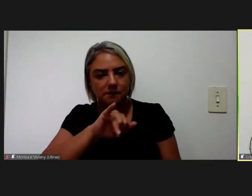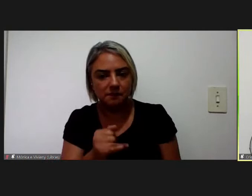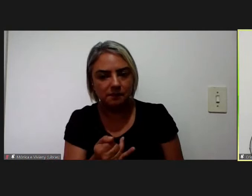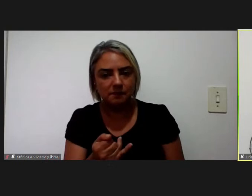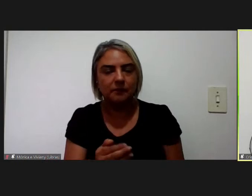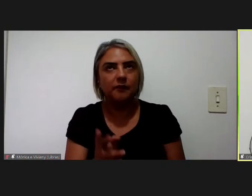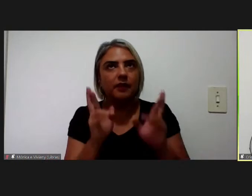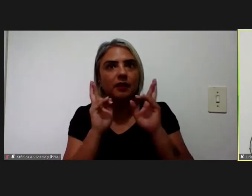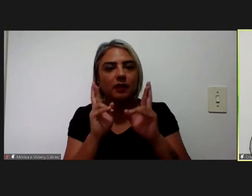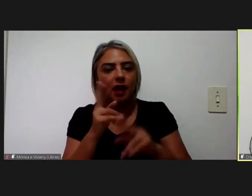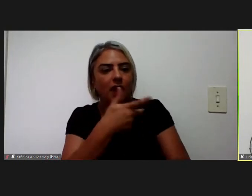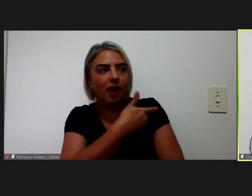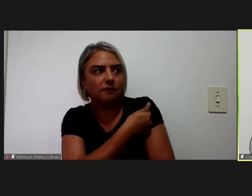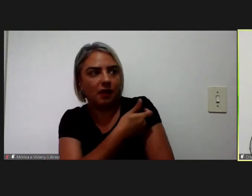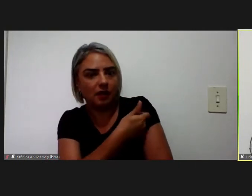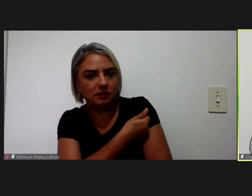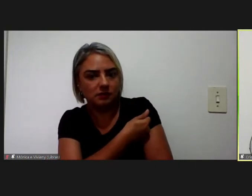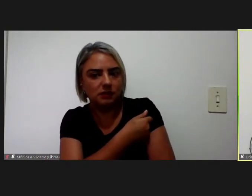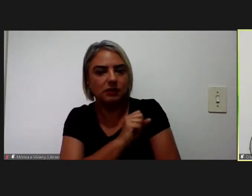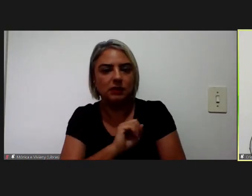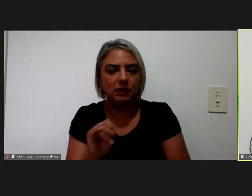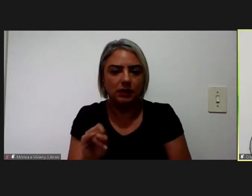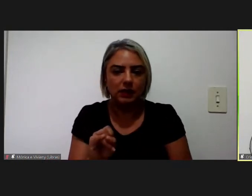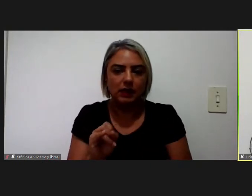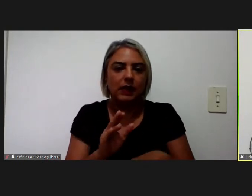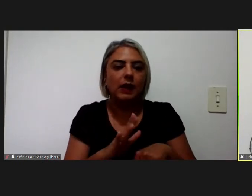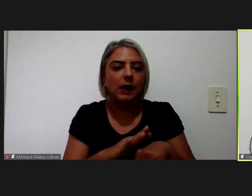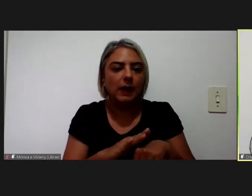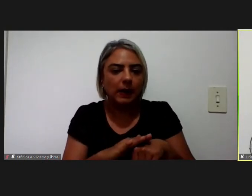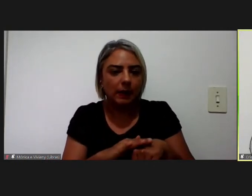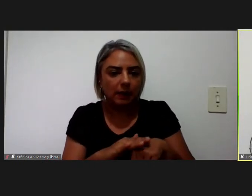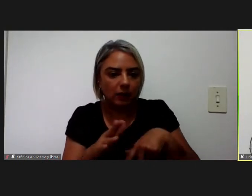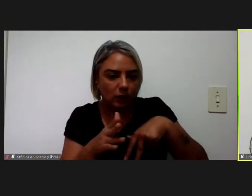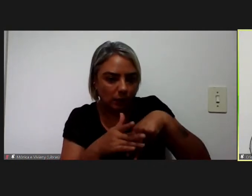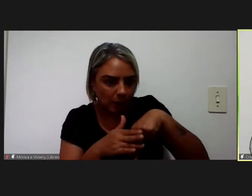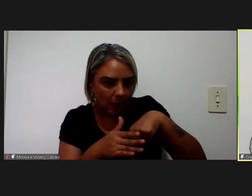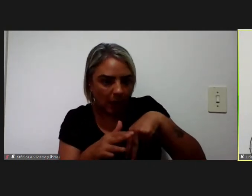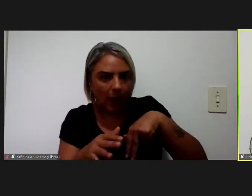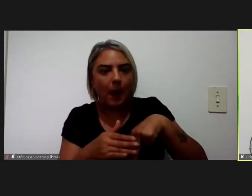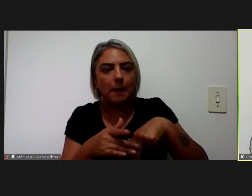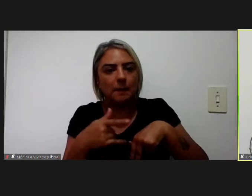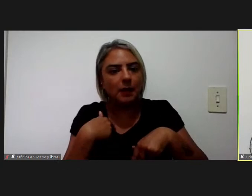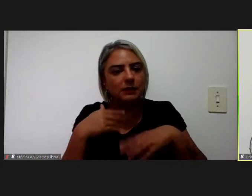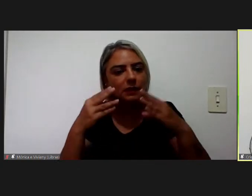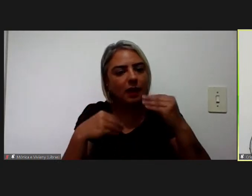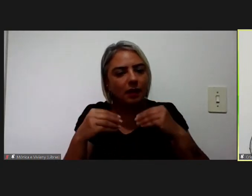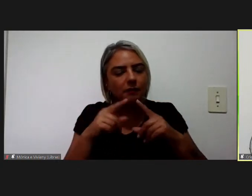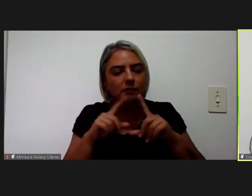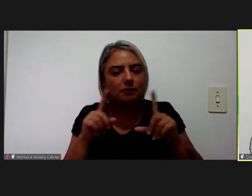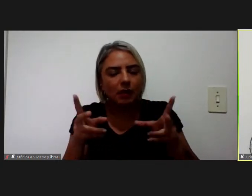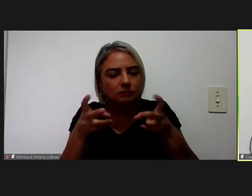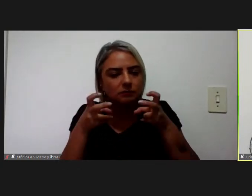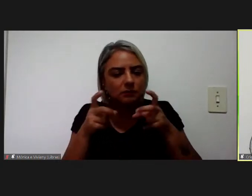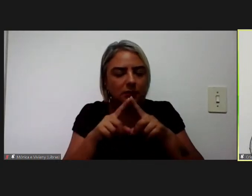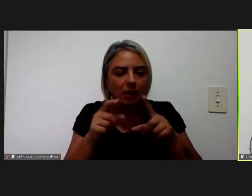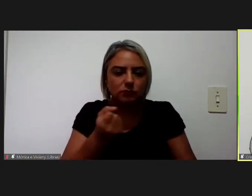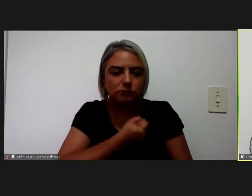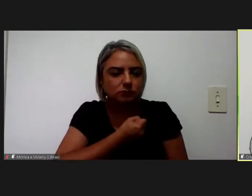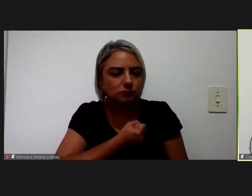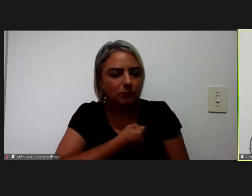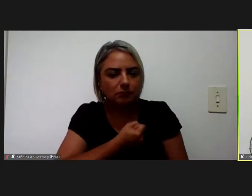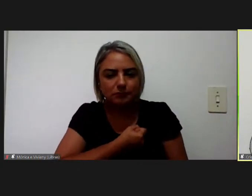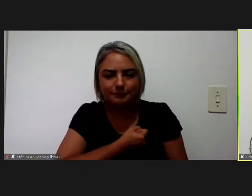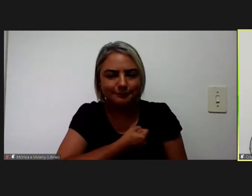in January, thanks to the vaccine, lighter cases, but